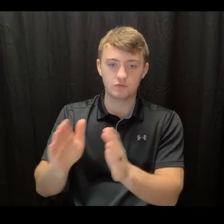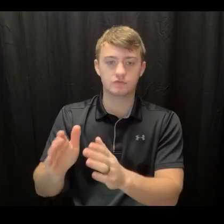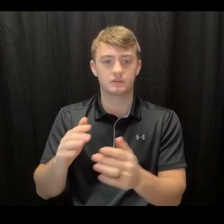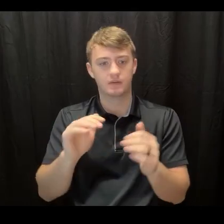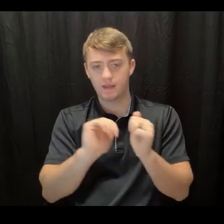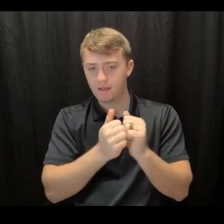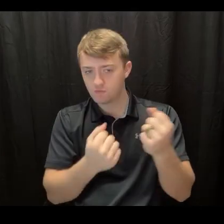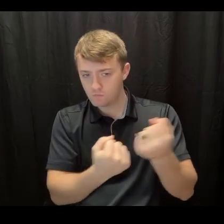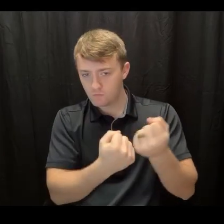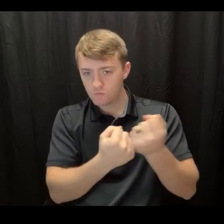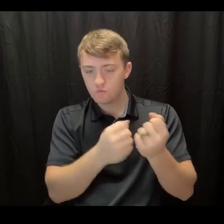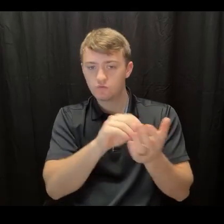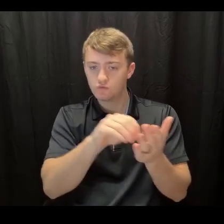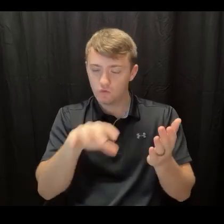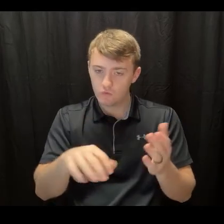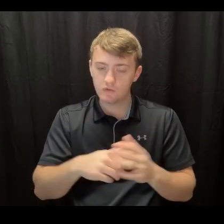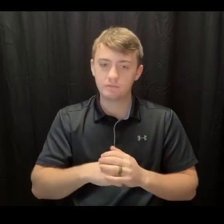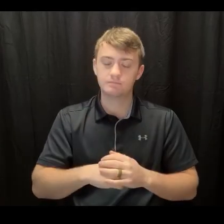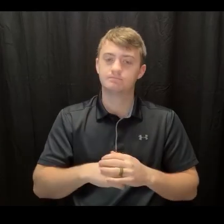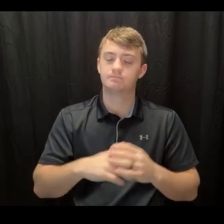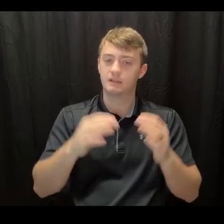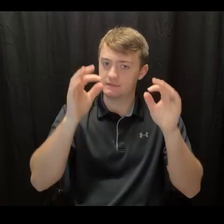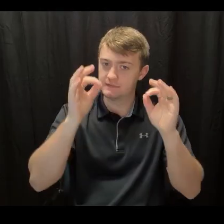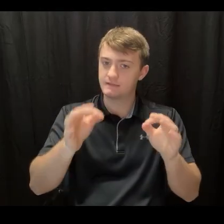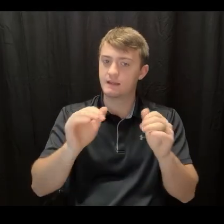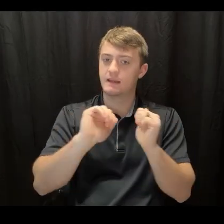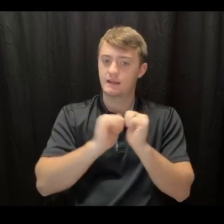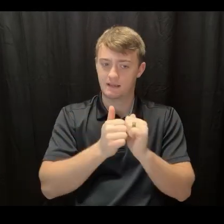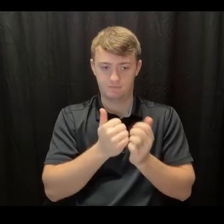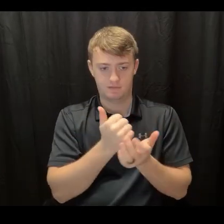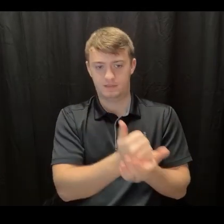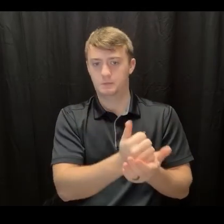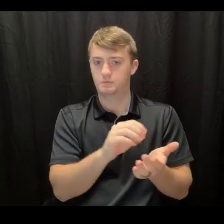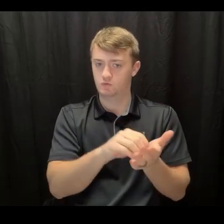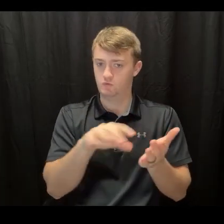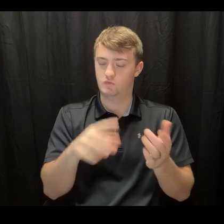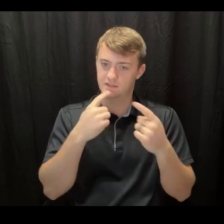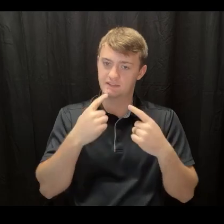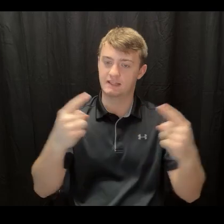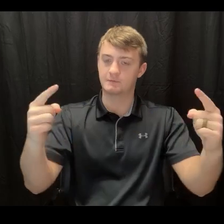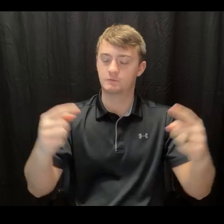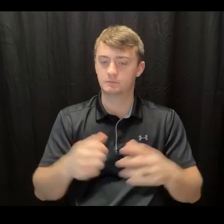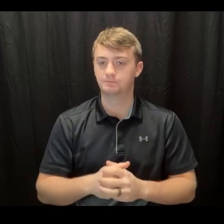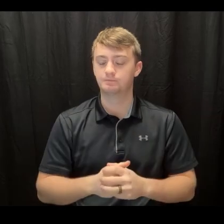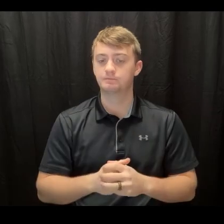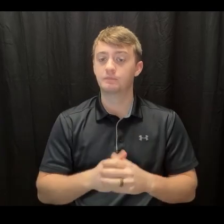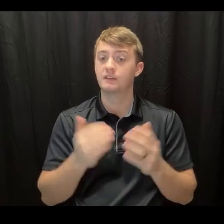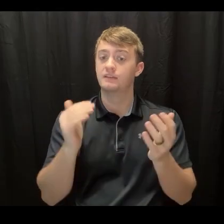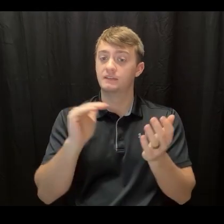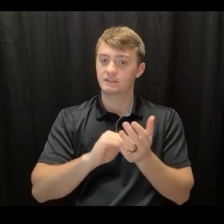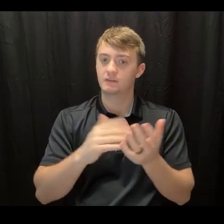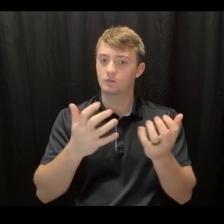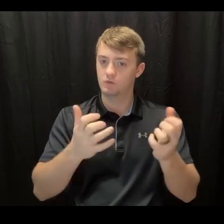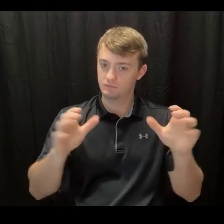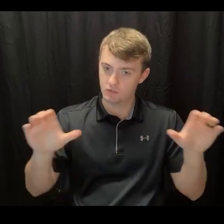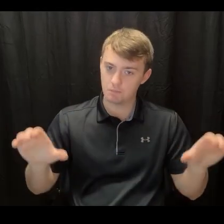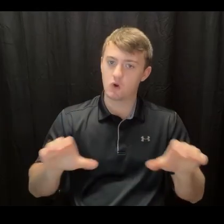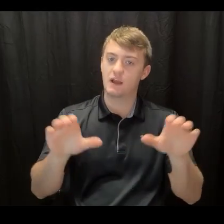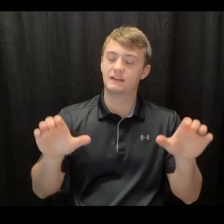to support the student, and to determine how to make the student successful. So again, we want